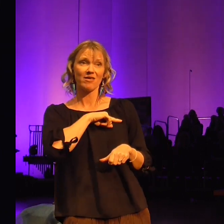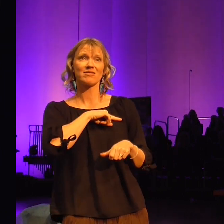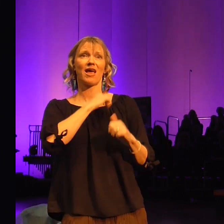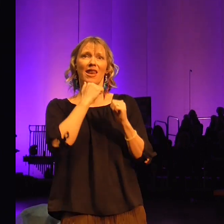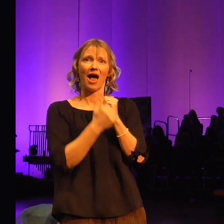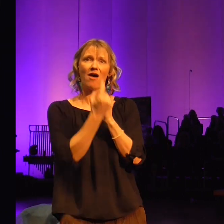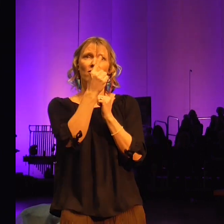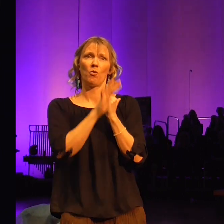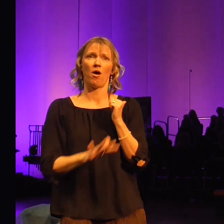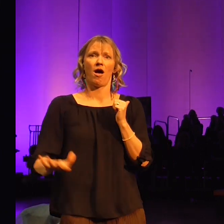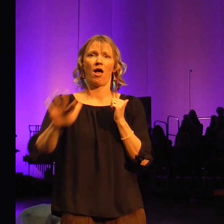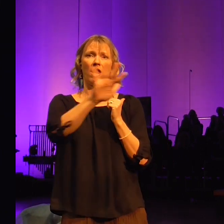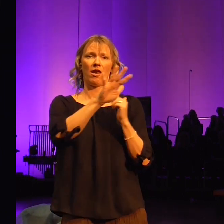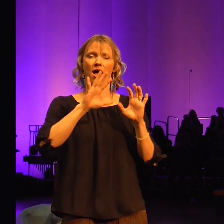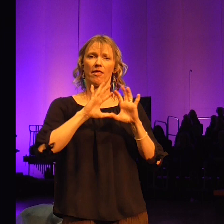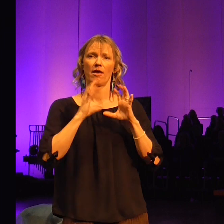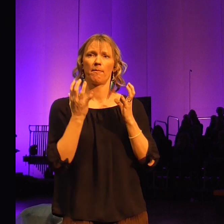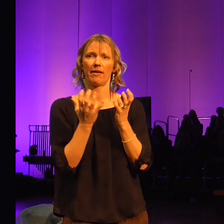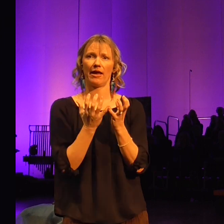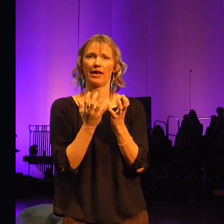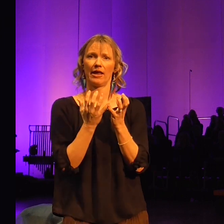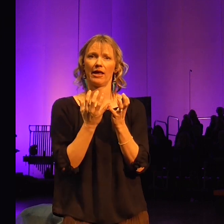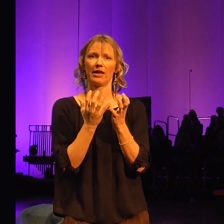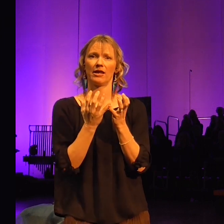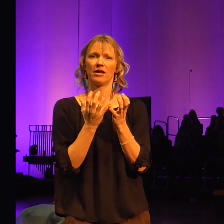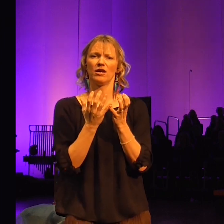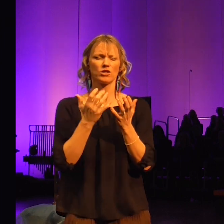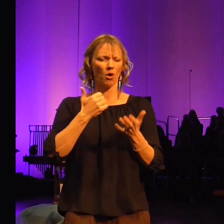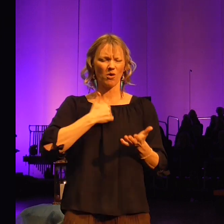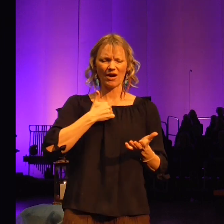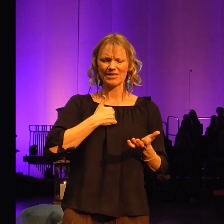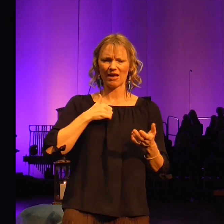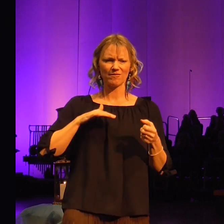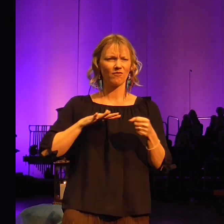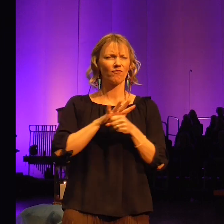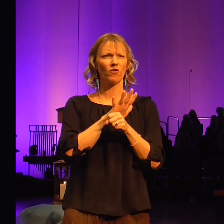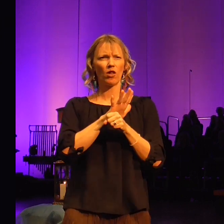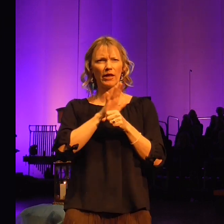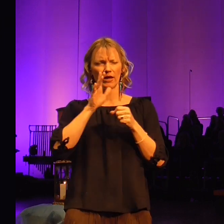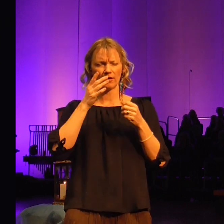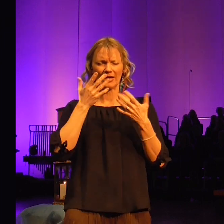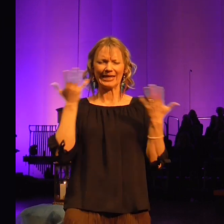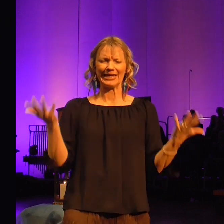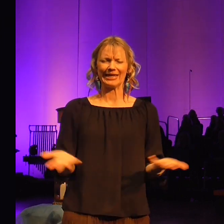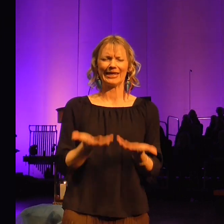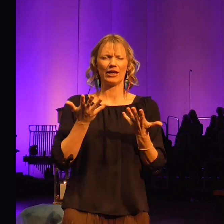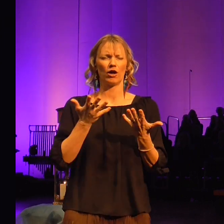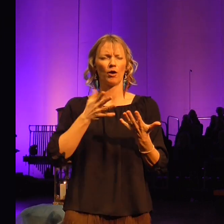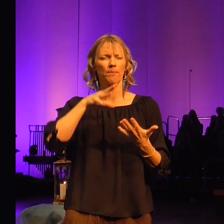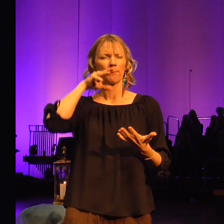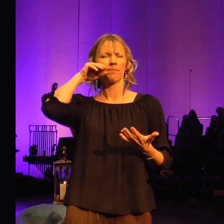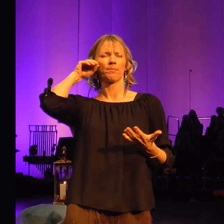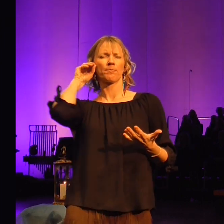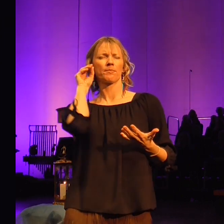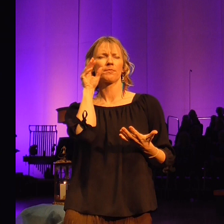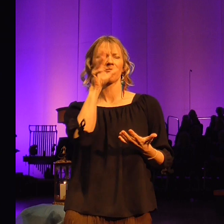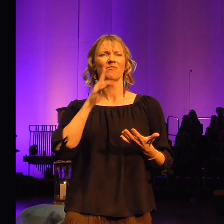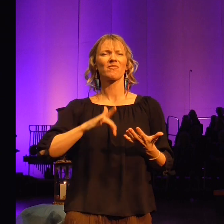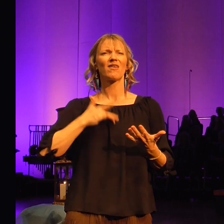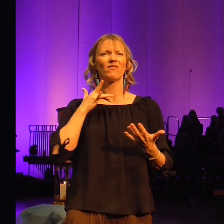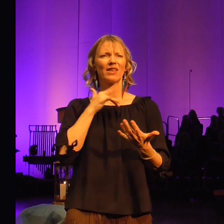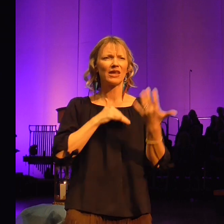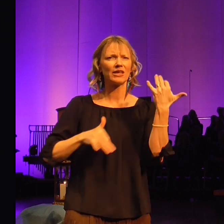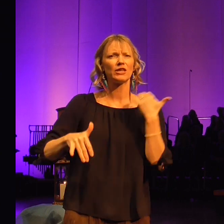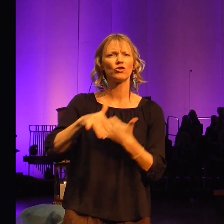planet. And so we bring ourselves fully to this moment, breathing in and breathing out, feeling the presence of each